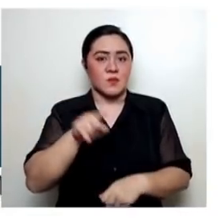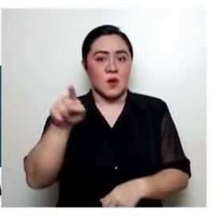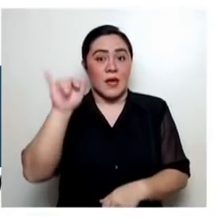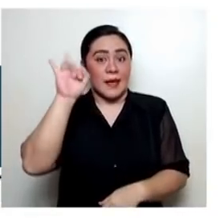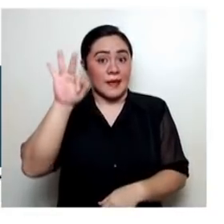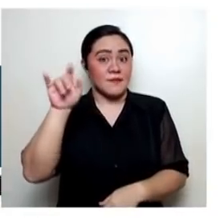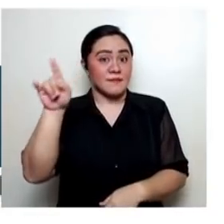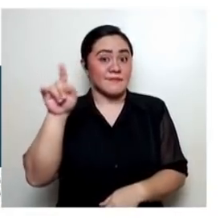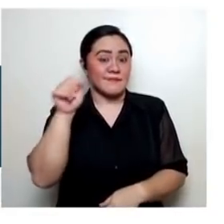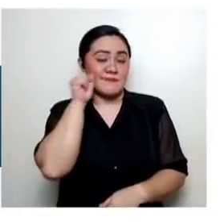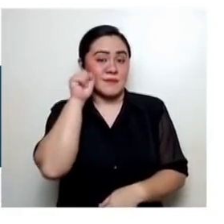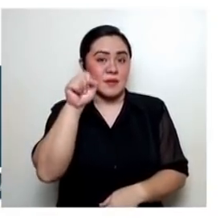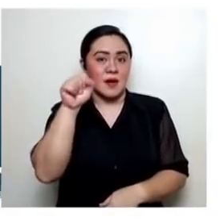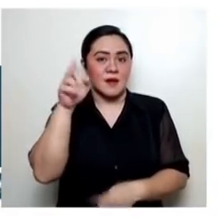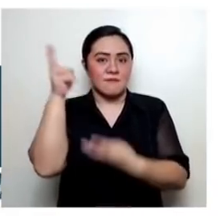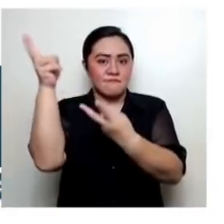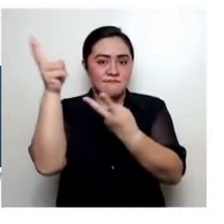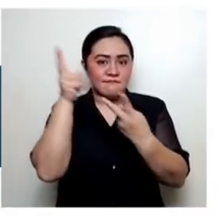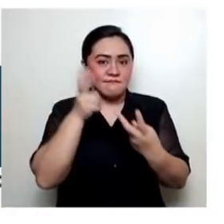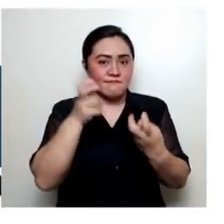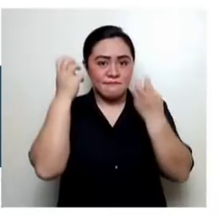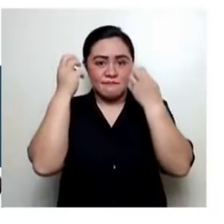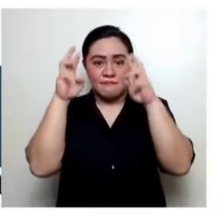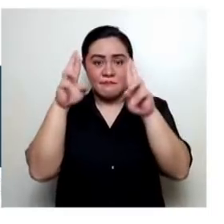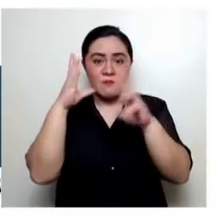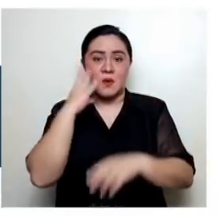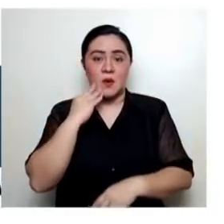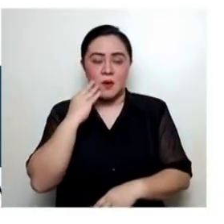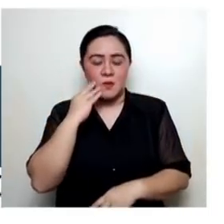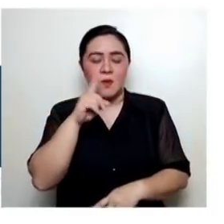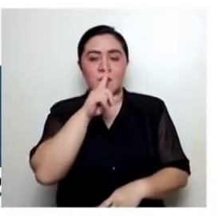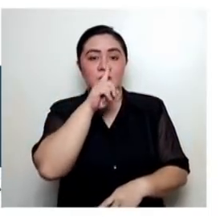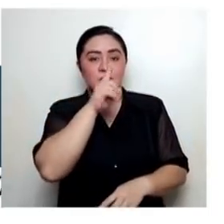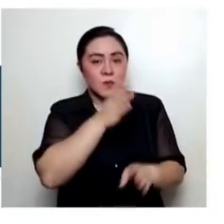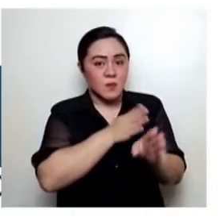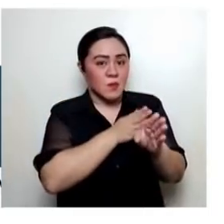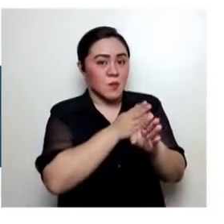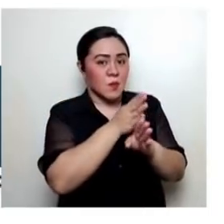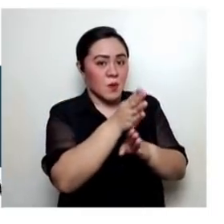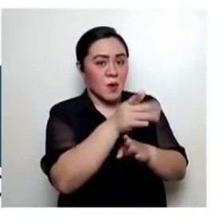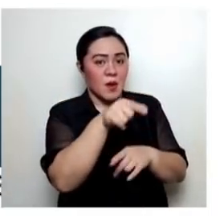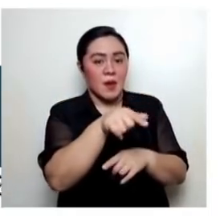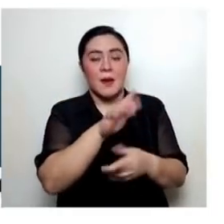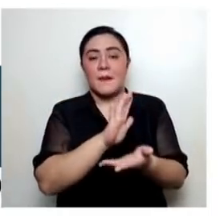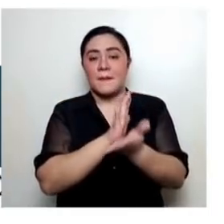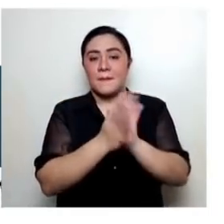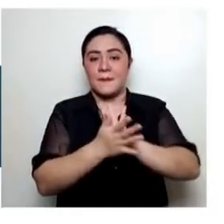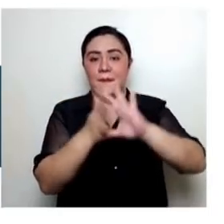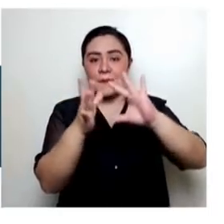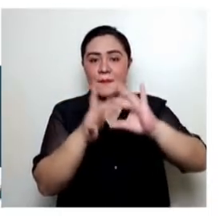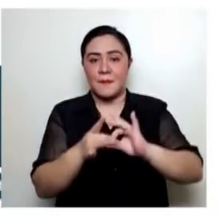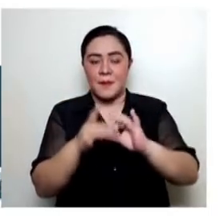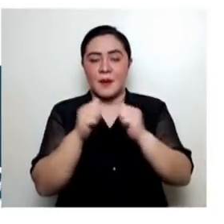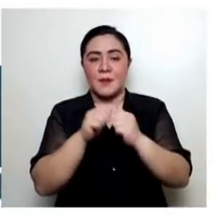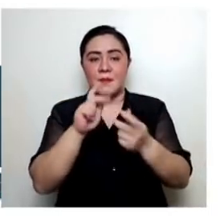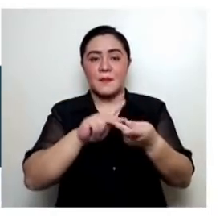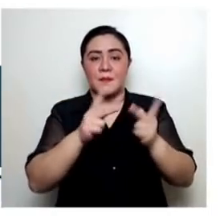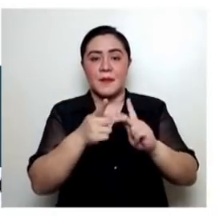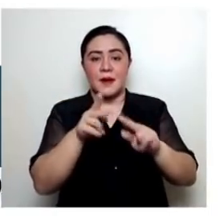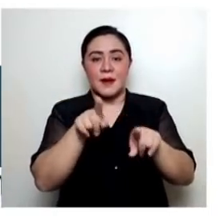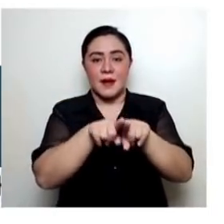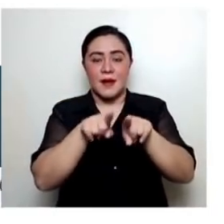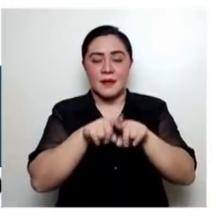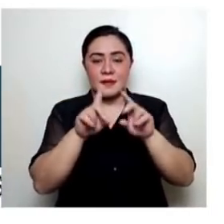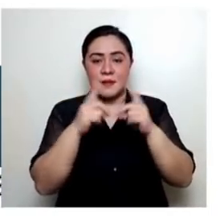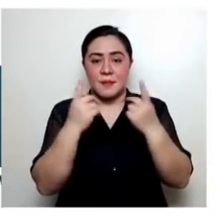experience as a mayor, work with career officials in the Department of Education, yeah, or experts, the technical